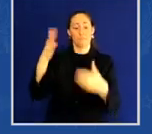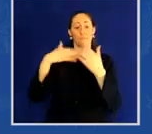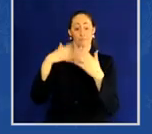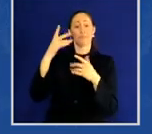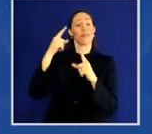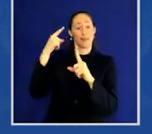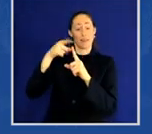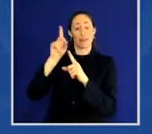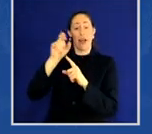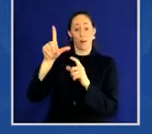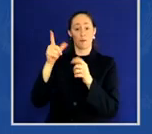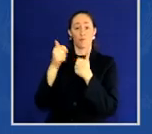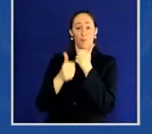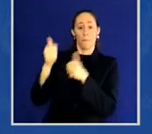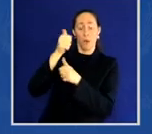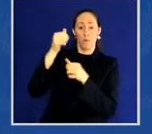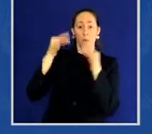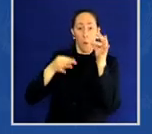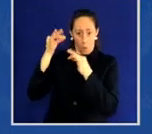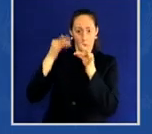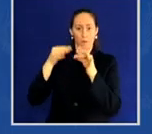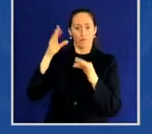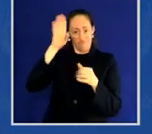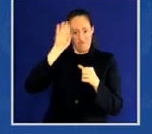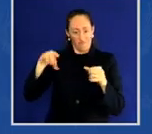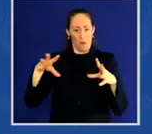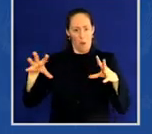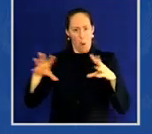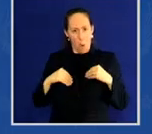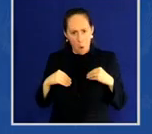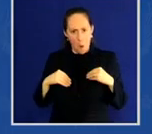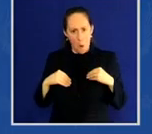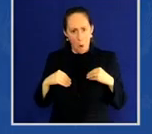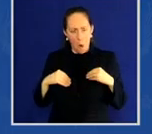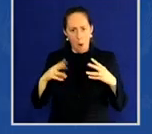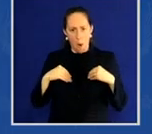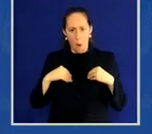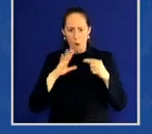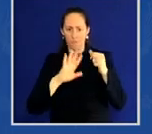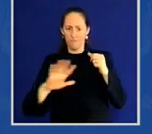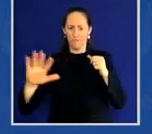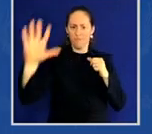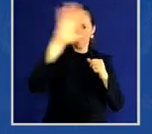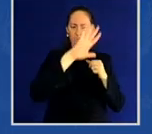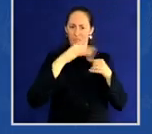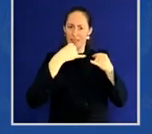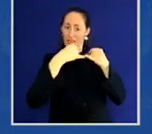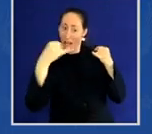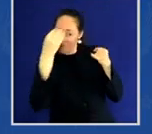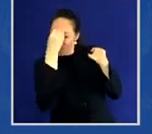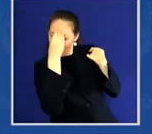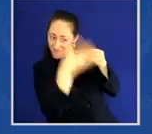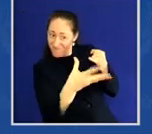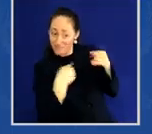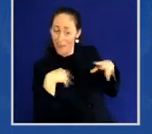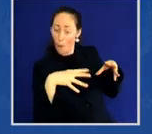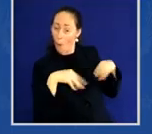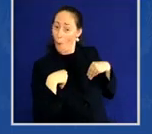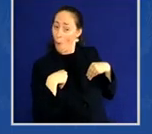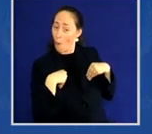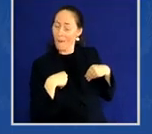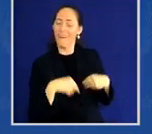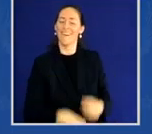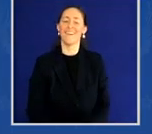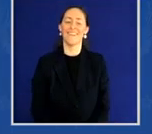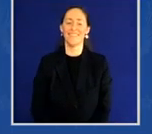up to the high water mark of New Jersey. Just want you to know that. You got to treat us with more respect. And Mayor Kenney, thanks for the